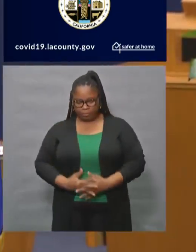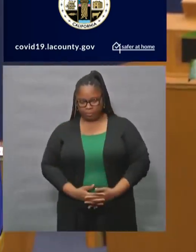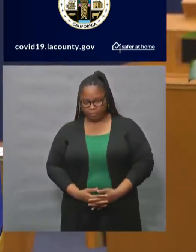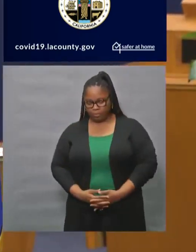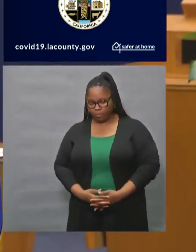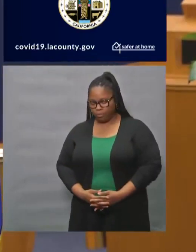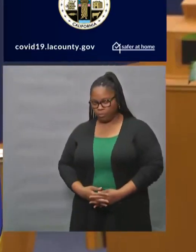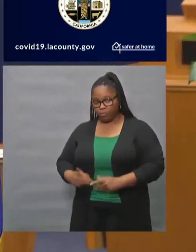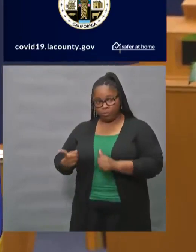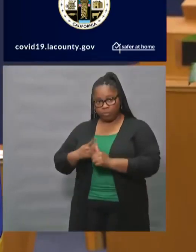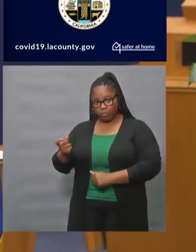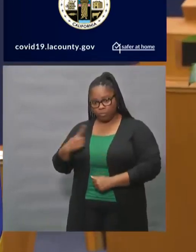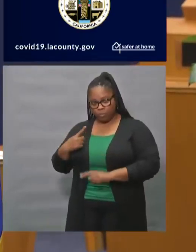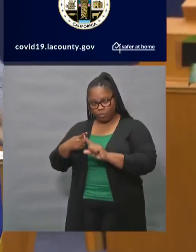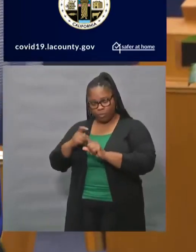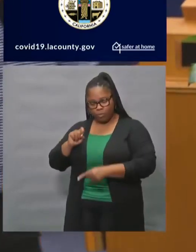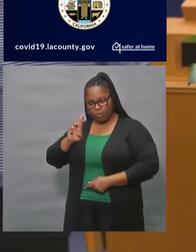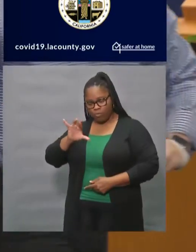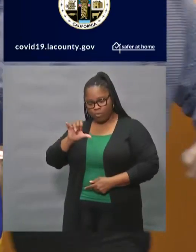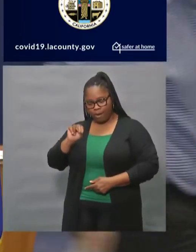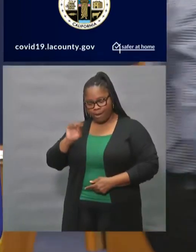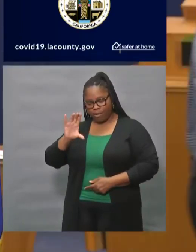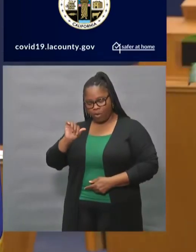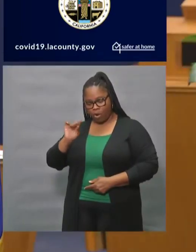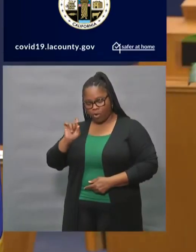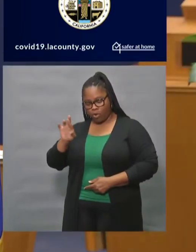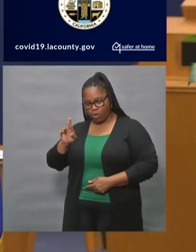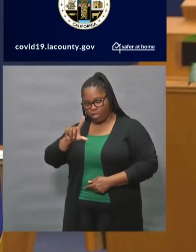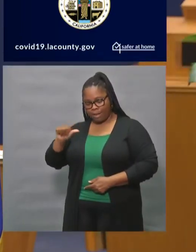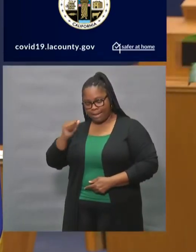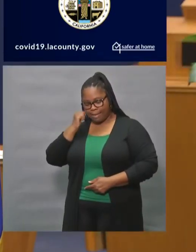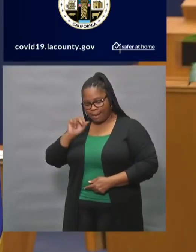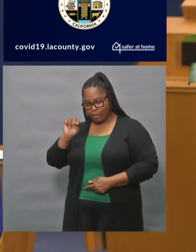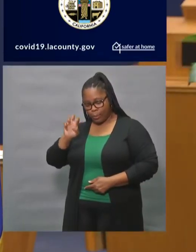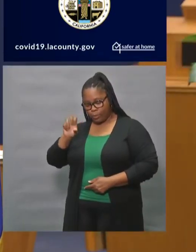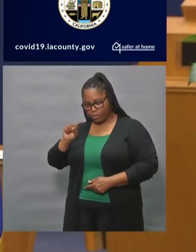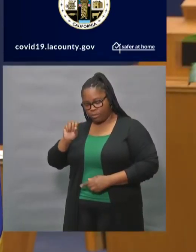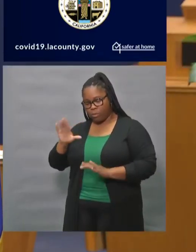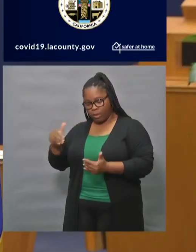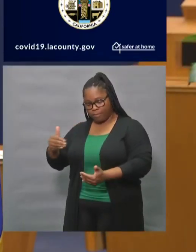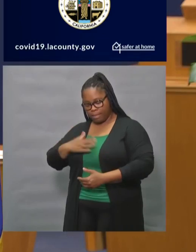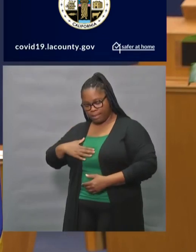Our first question will come from the line of Ryan Carter, Los Angeles Daily News. Please go ahead.